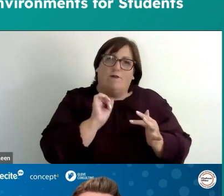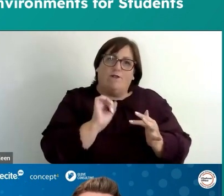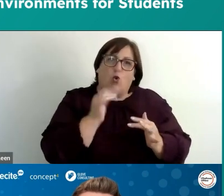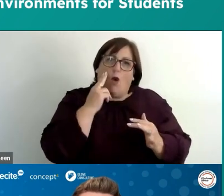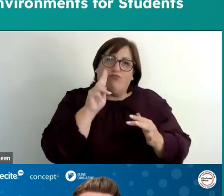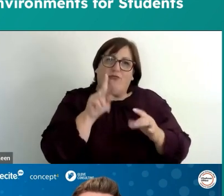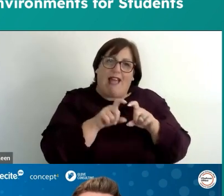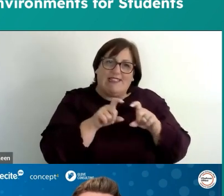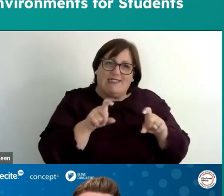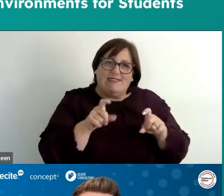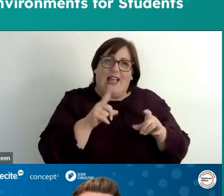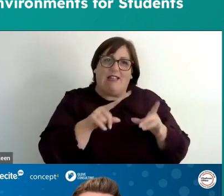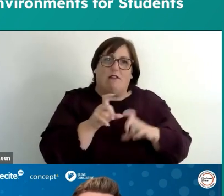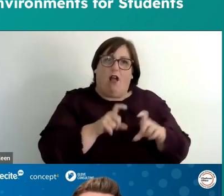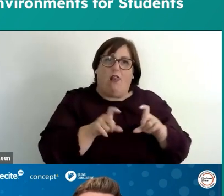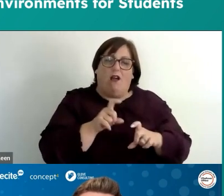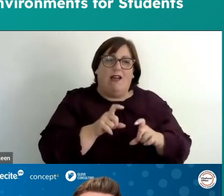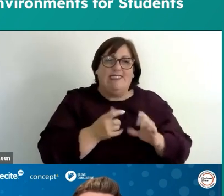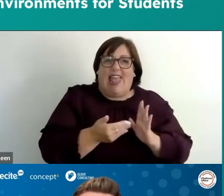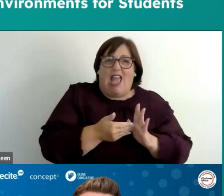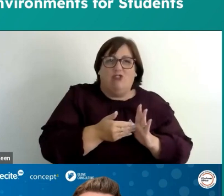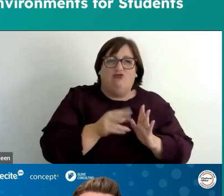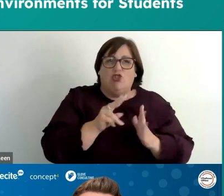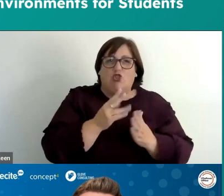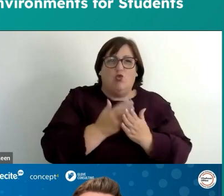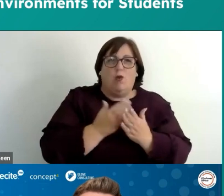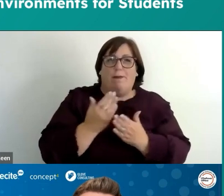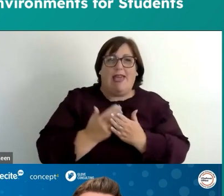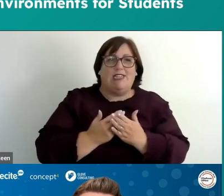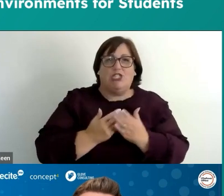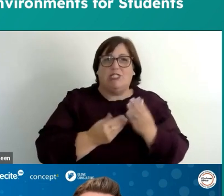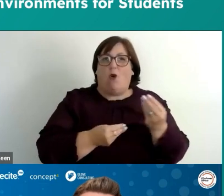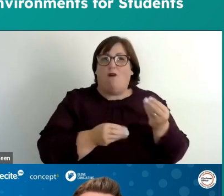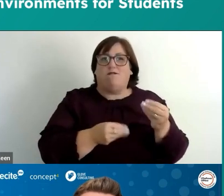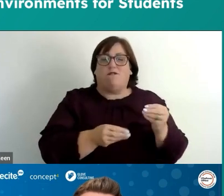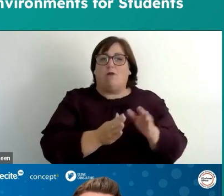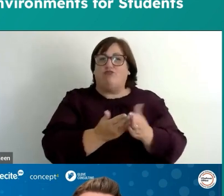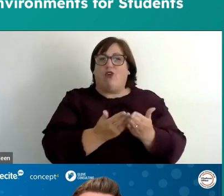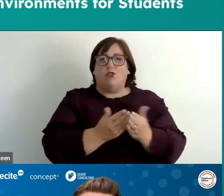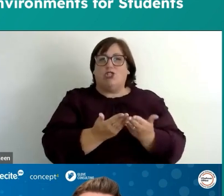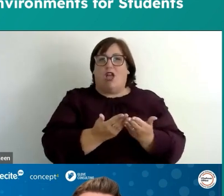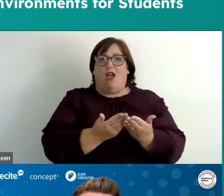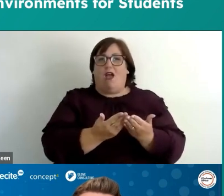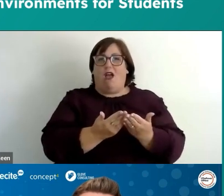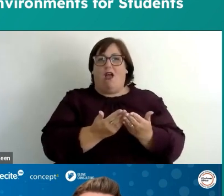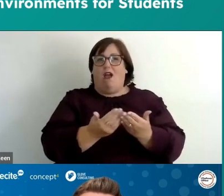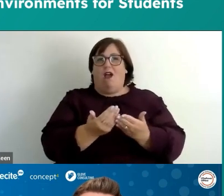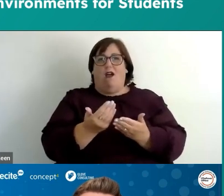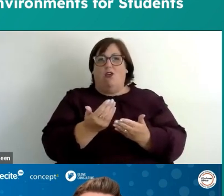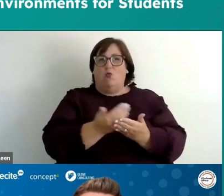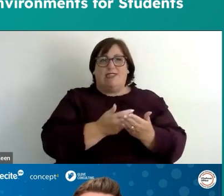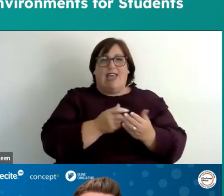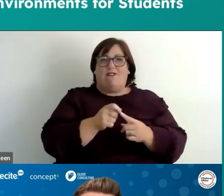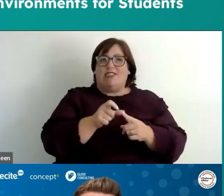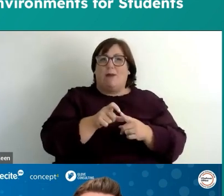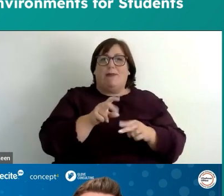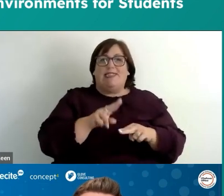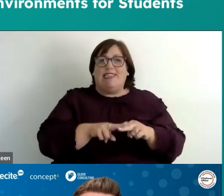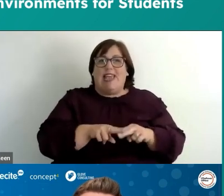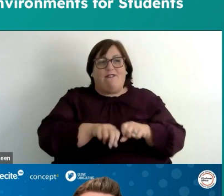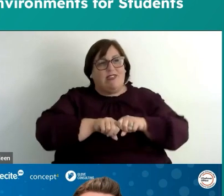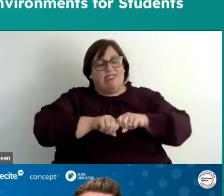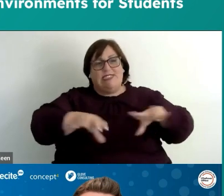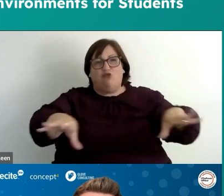extra 2 pages into a brochure that you save off as a PDF, and then distribute amongst your staff or anyone who needs to use